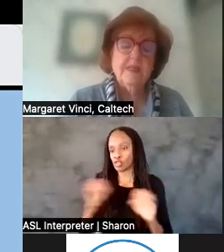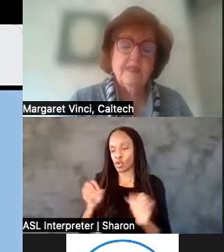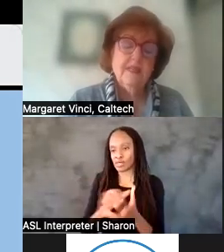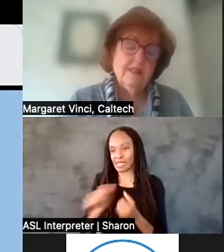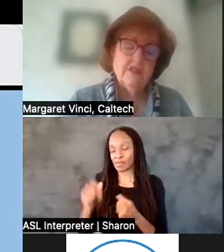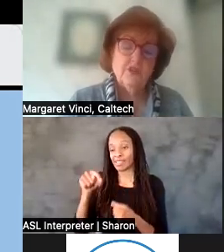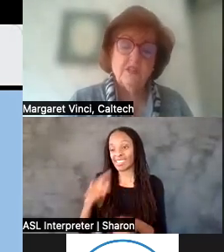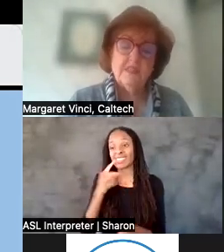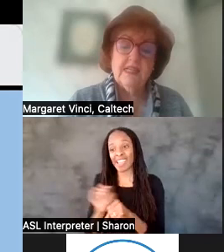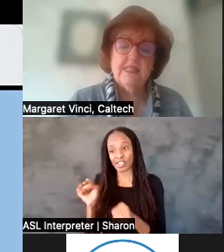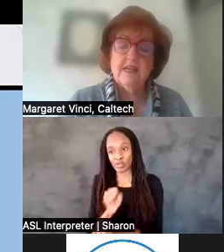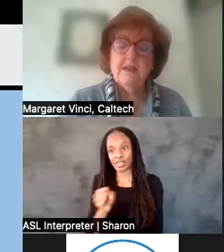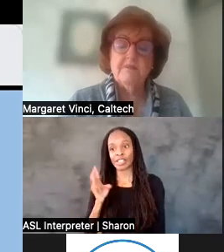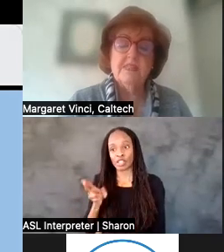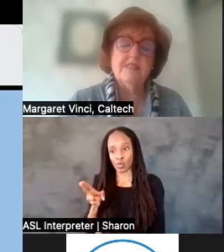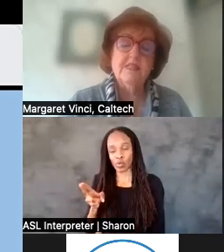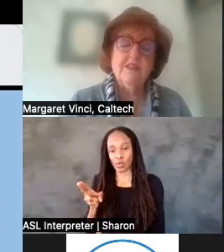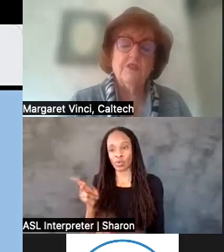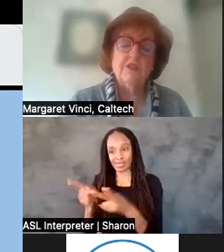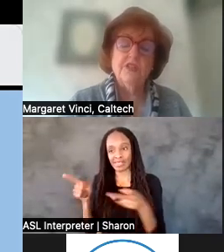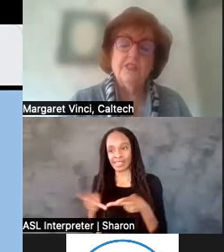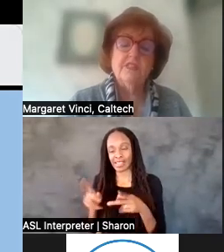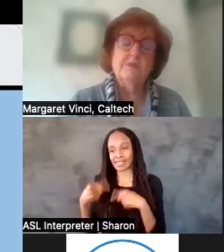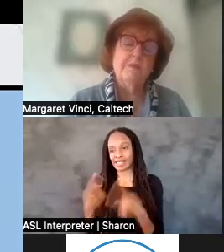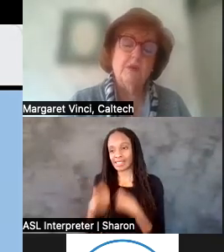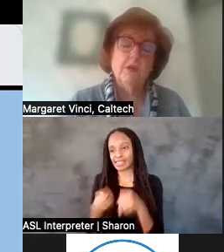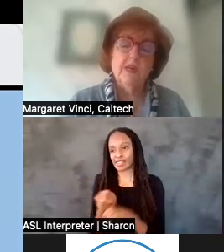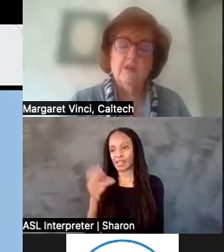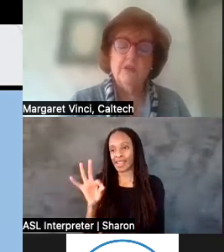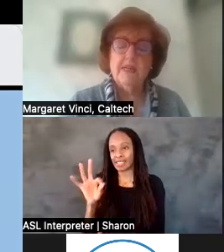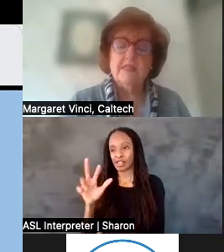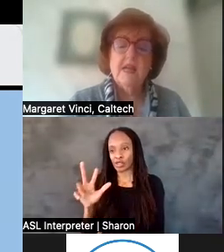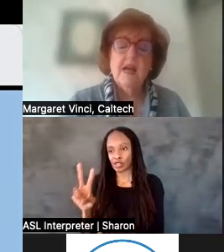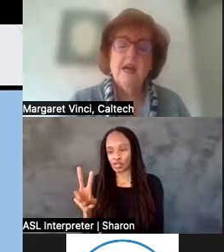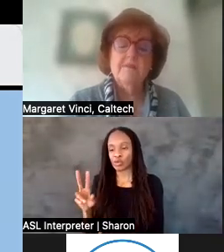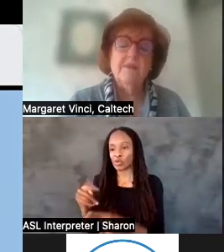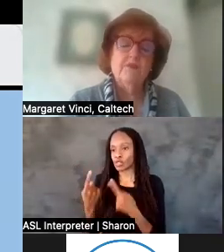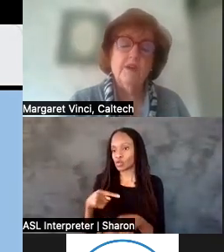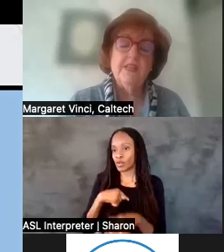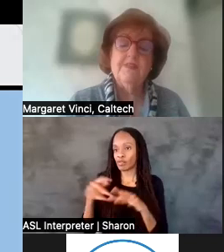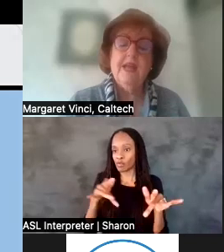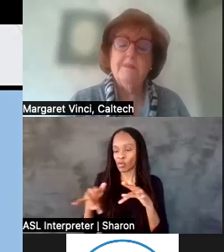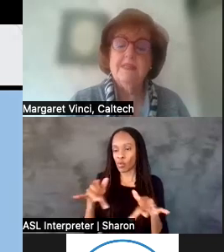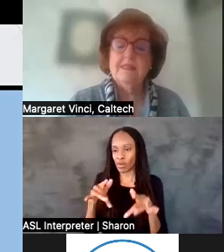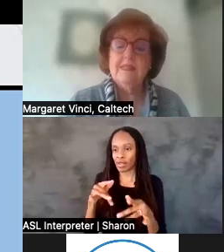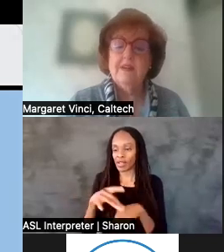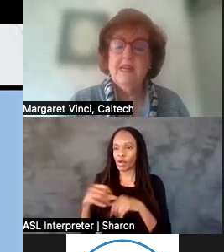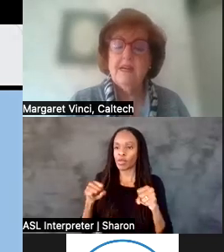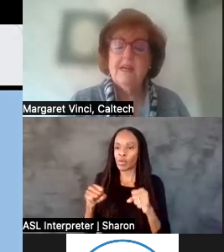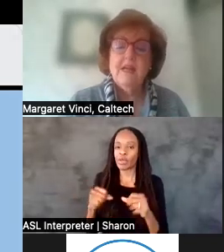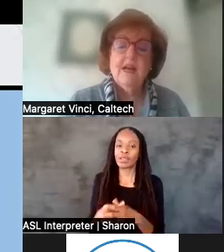has been is a historical site since 1932, since we've been recording earthquakes. 4 events have happened in